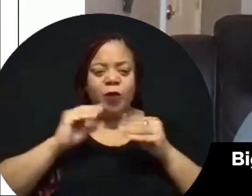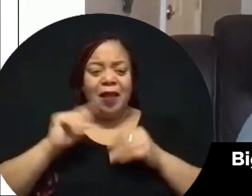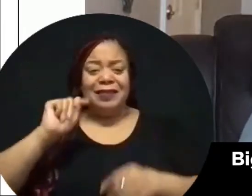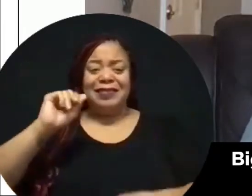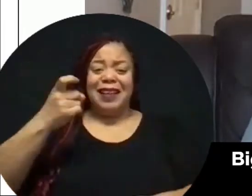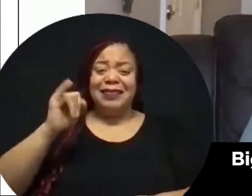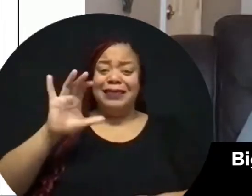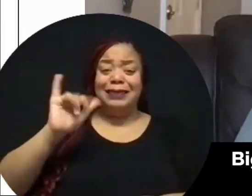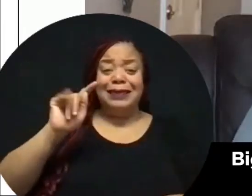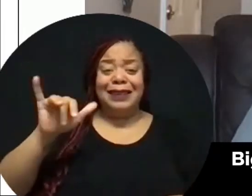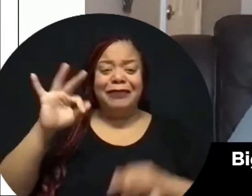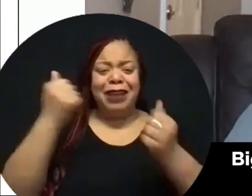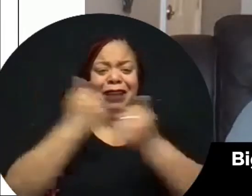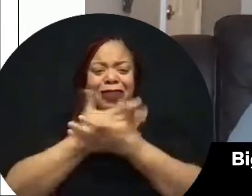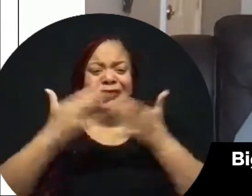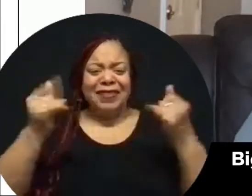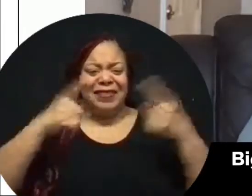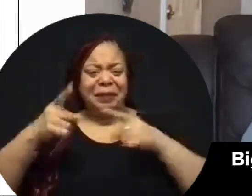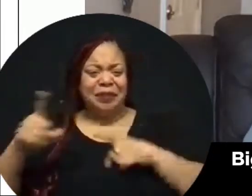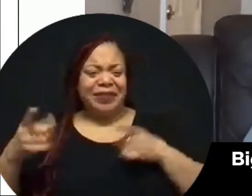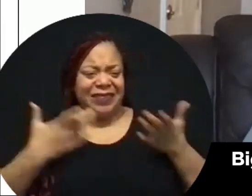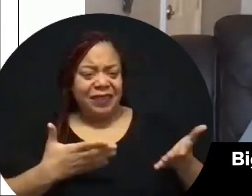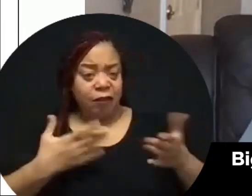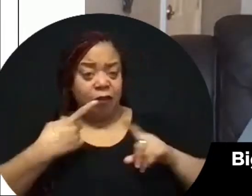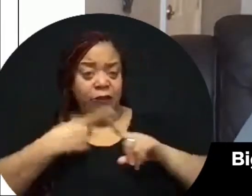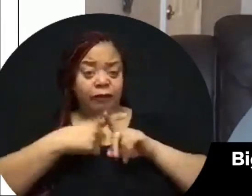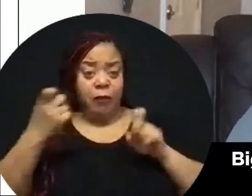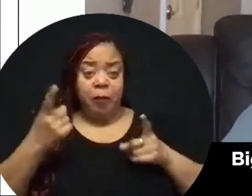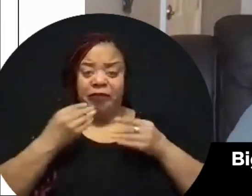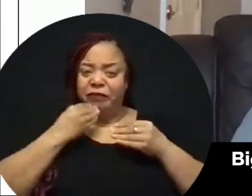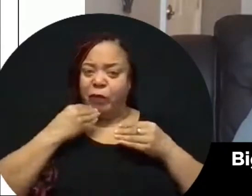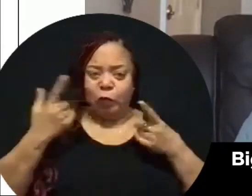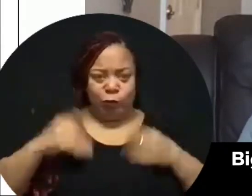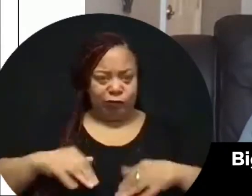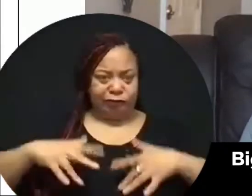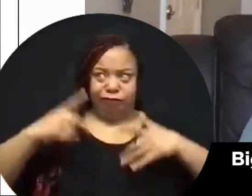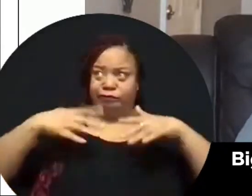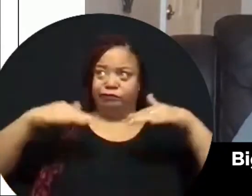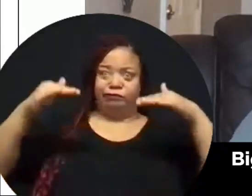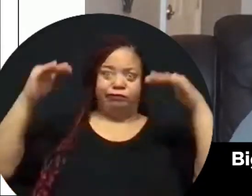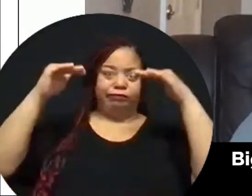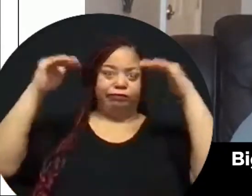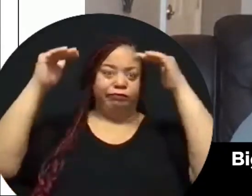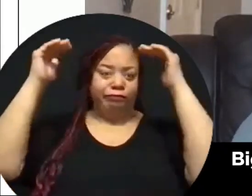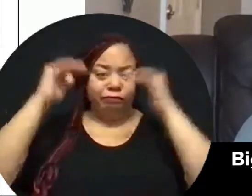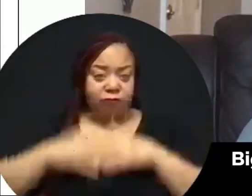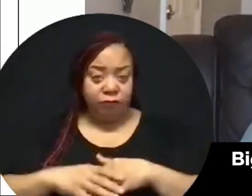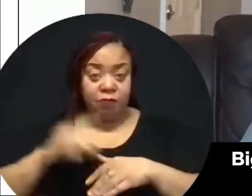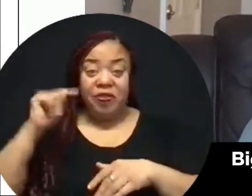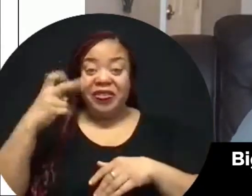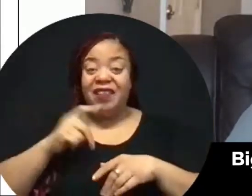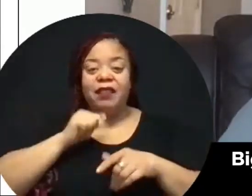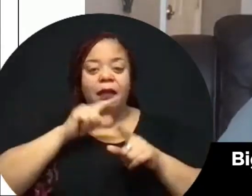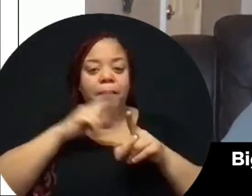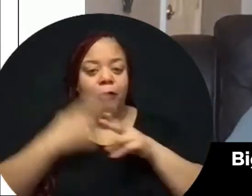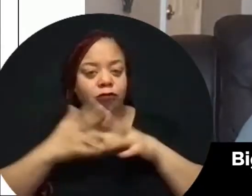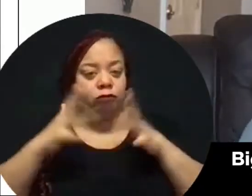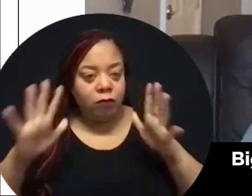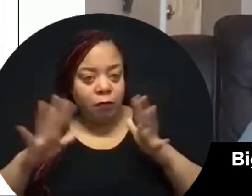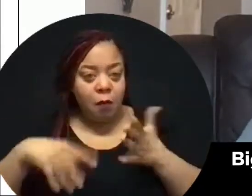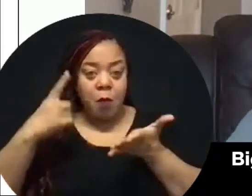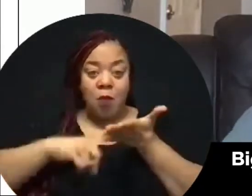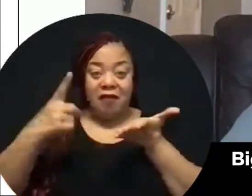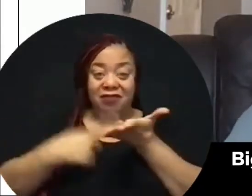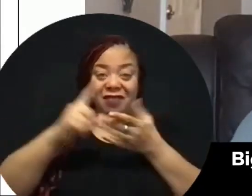low key starving in there, and they keep us a minimum calorie diet as possible, that pushes us to buy commissary, right? But commissary itself might